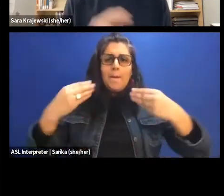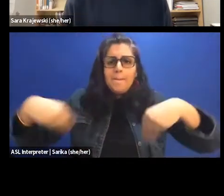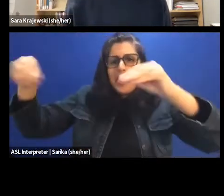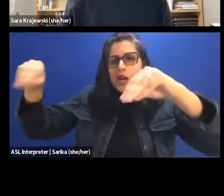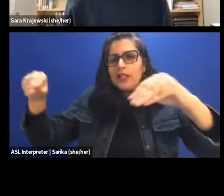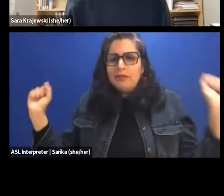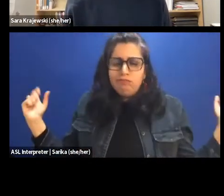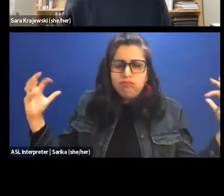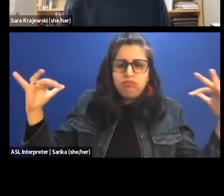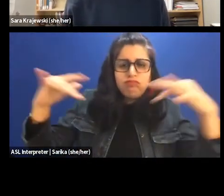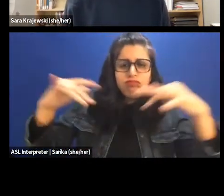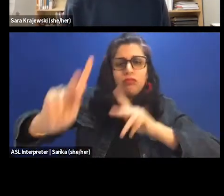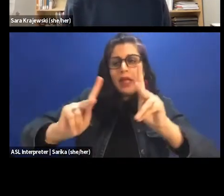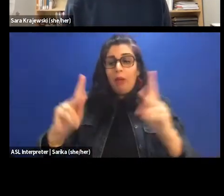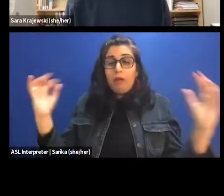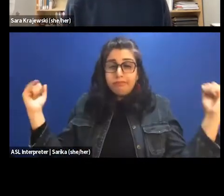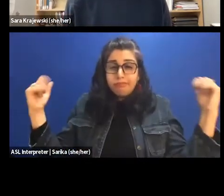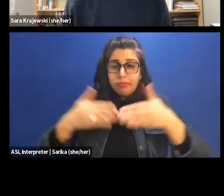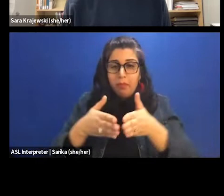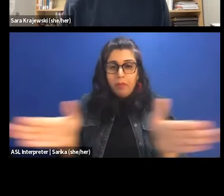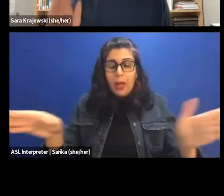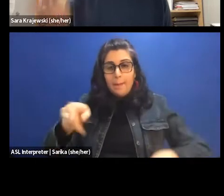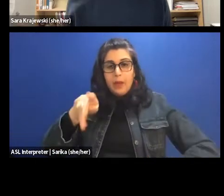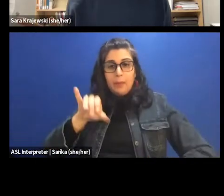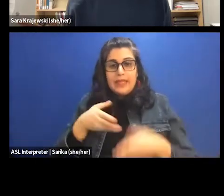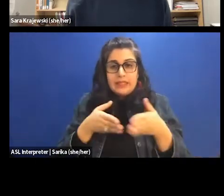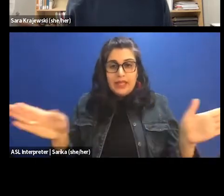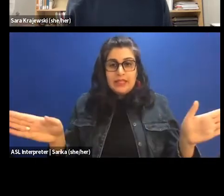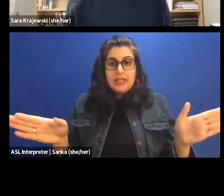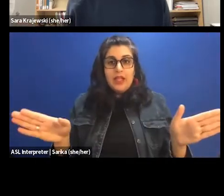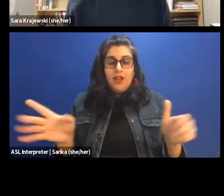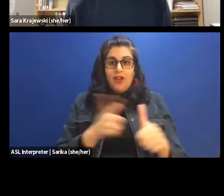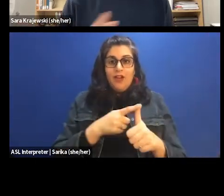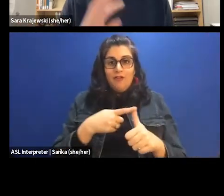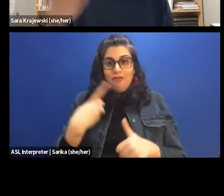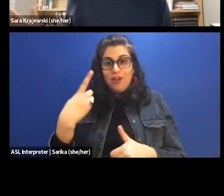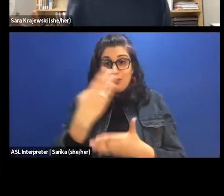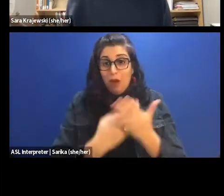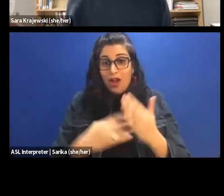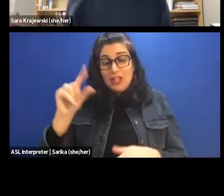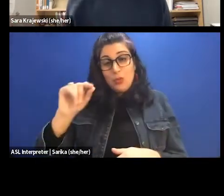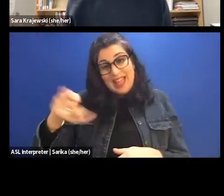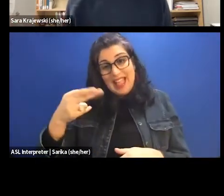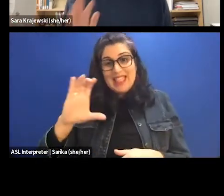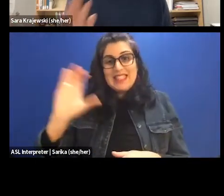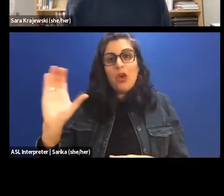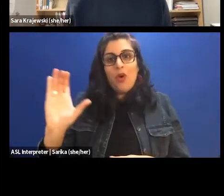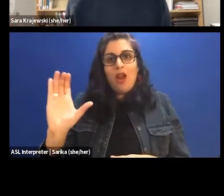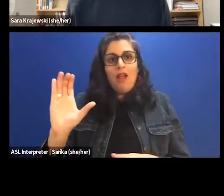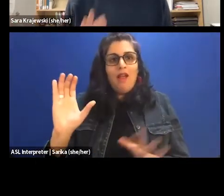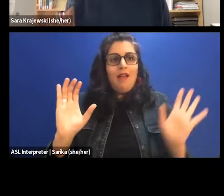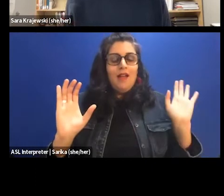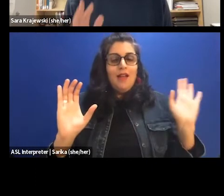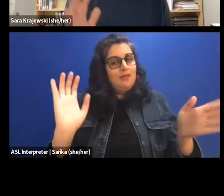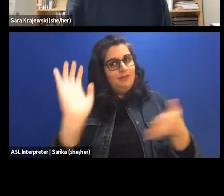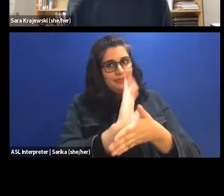drew people out into public spaces. Now, in the first half of the 20th century, there was probably no other place like the cinema